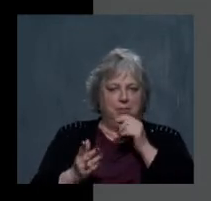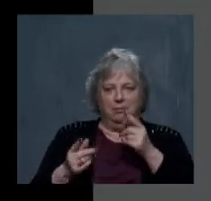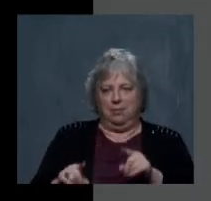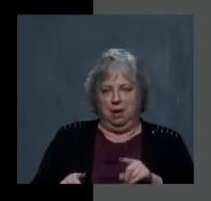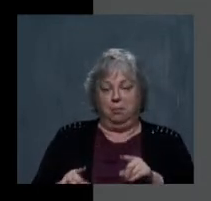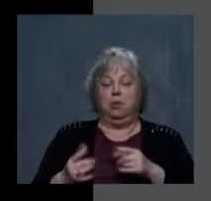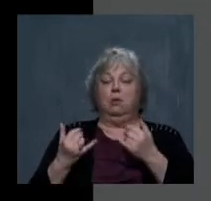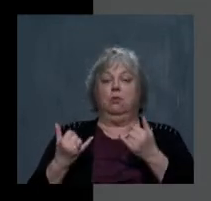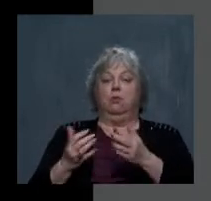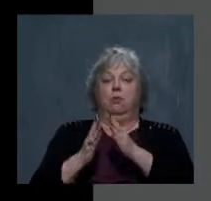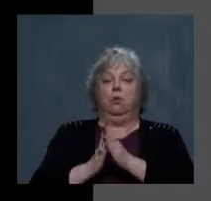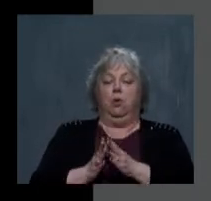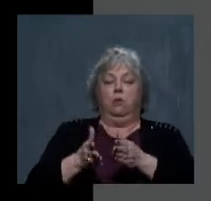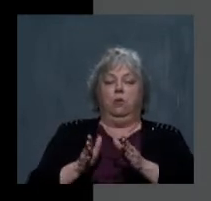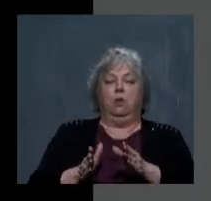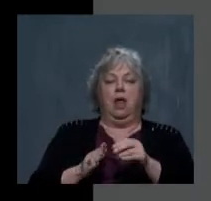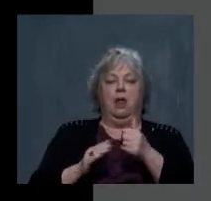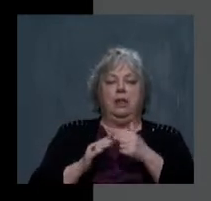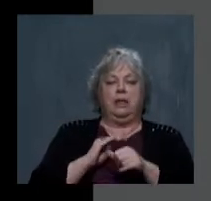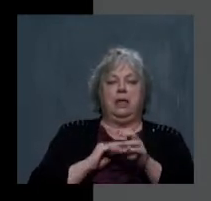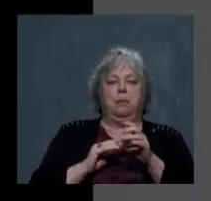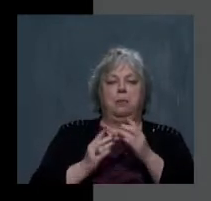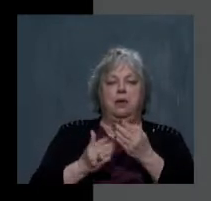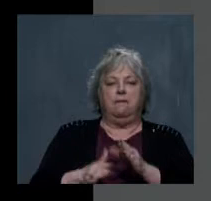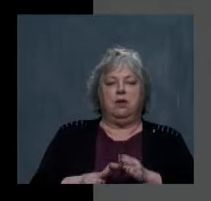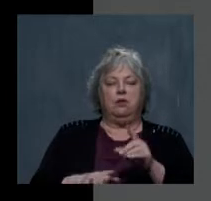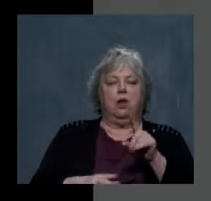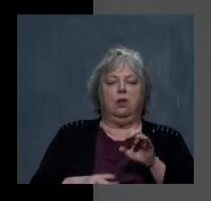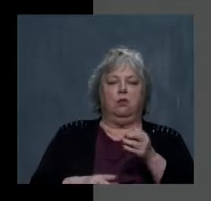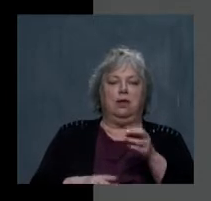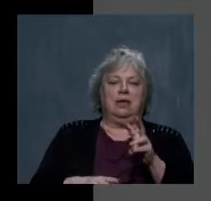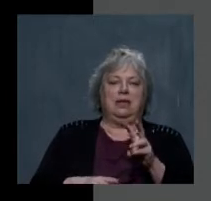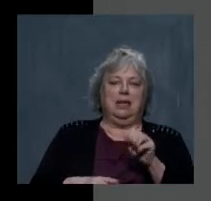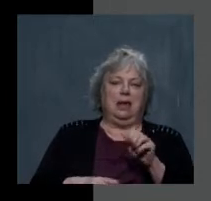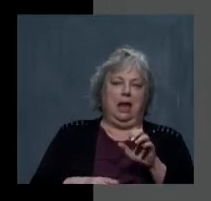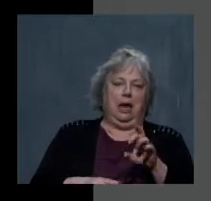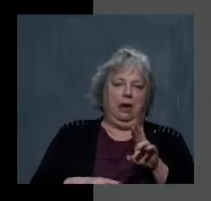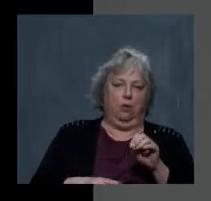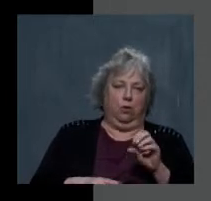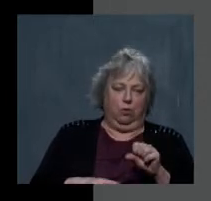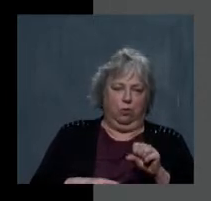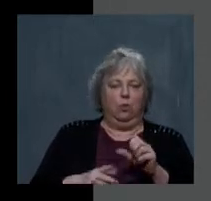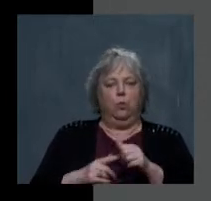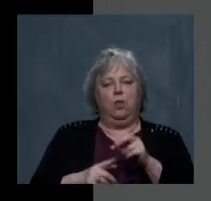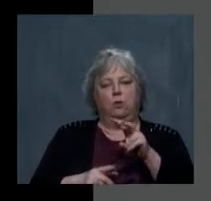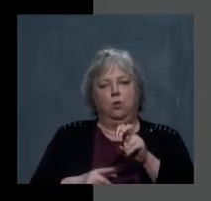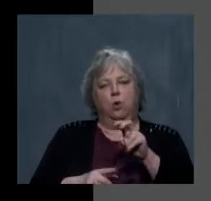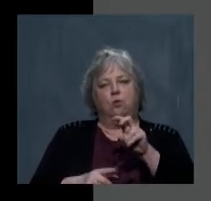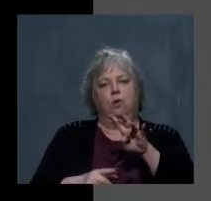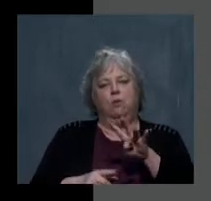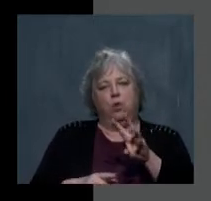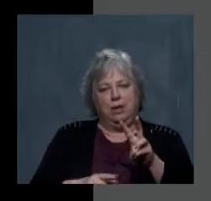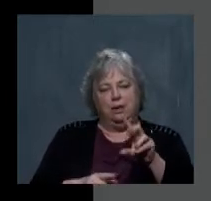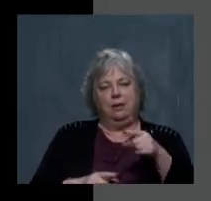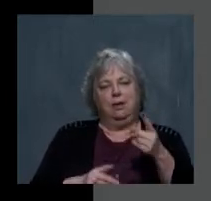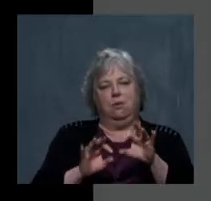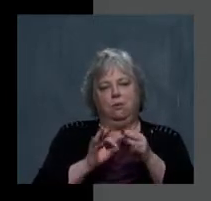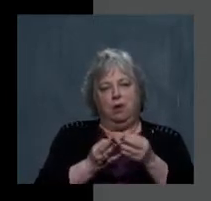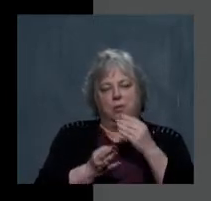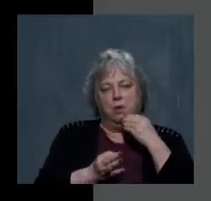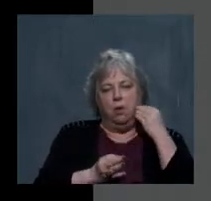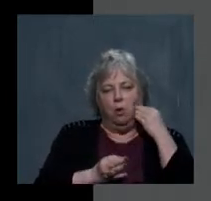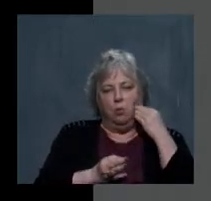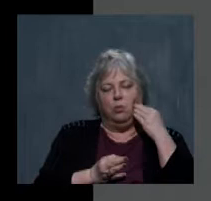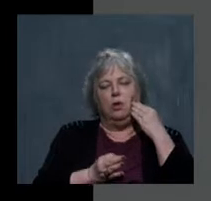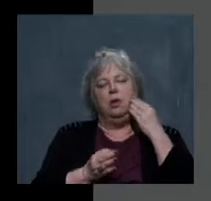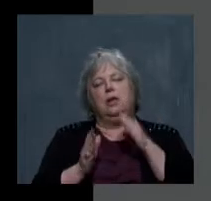The current request is to allow the subdivision of 116 acres with 246 single-family residential lots.